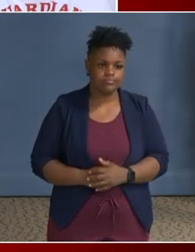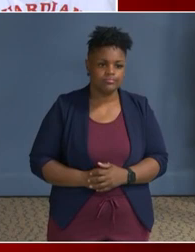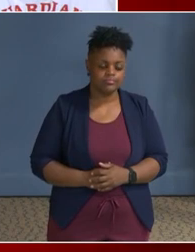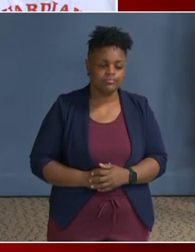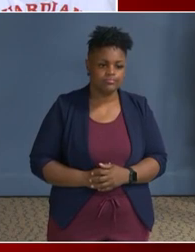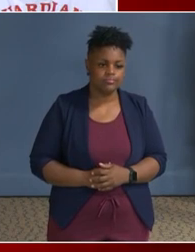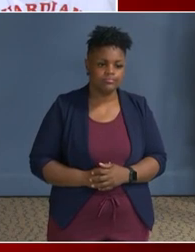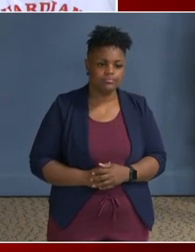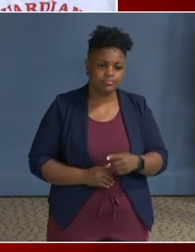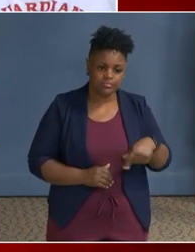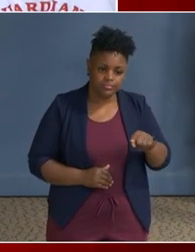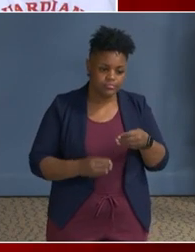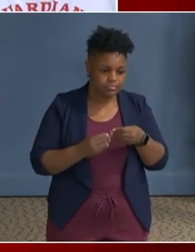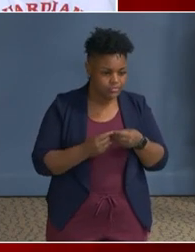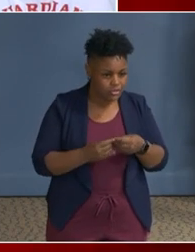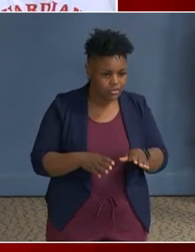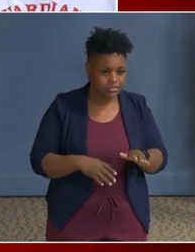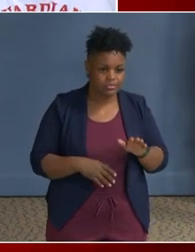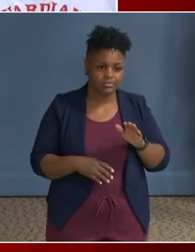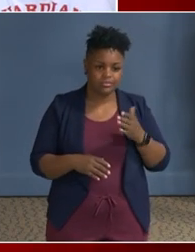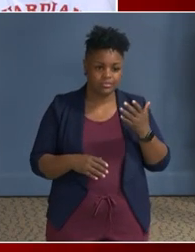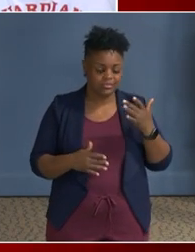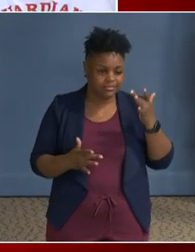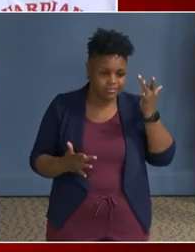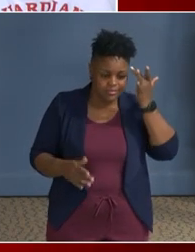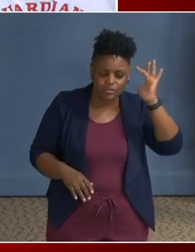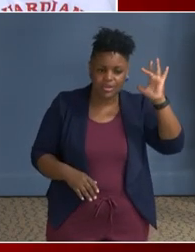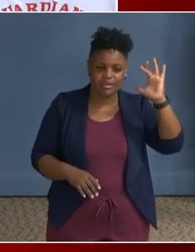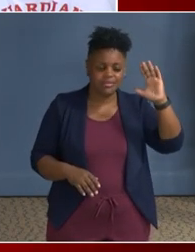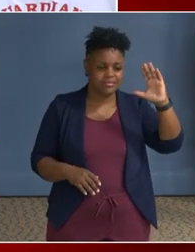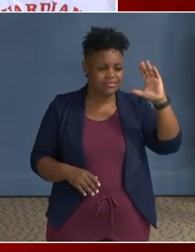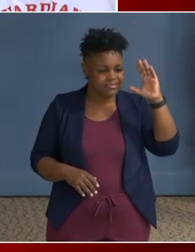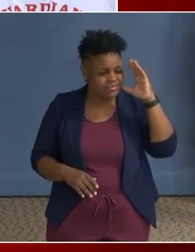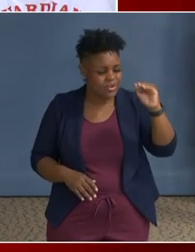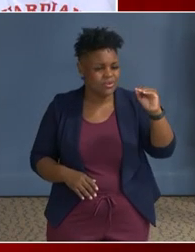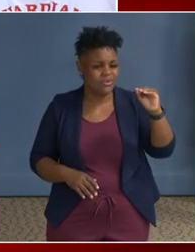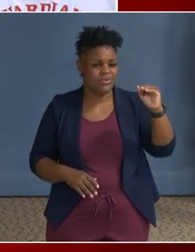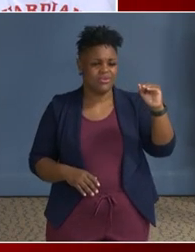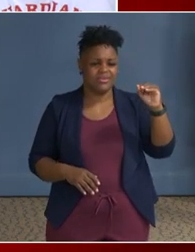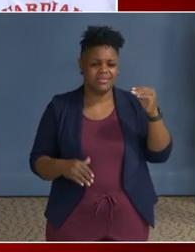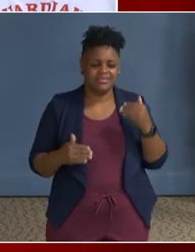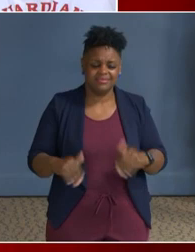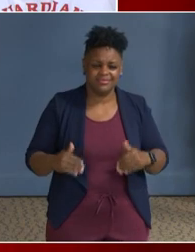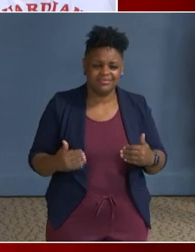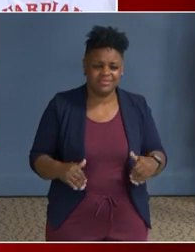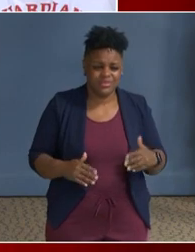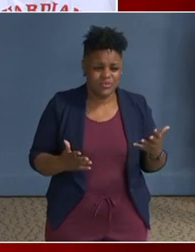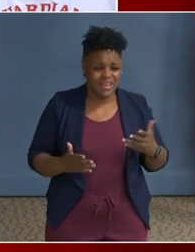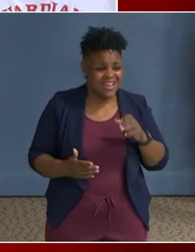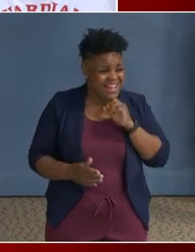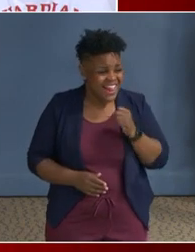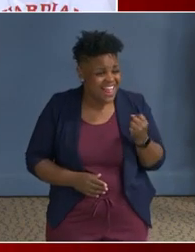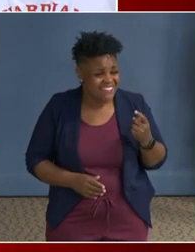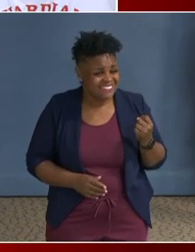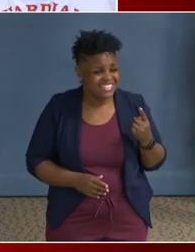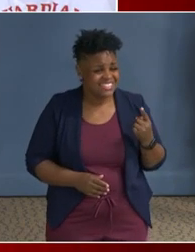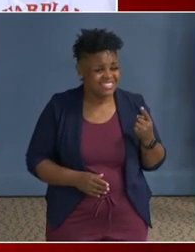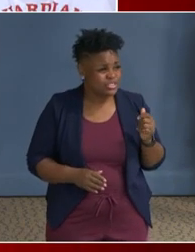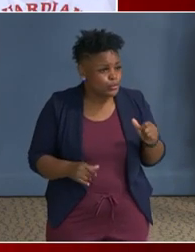bright, beautiful boy who should be doing what 11-year-olds are doing. That's what he should be